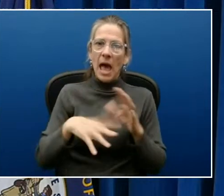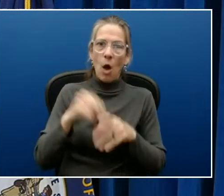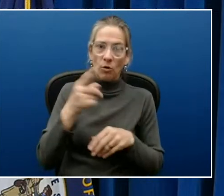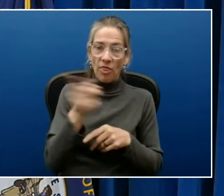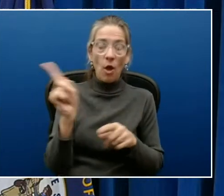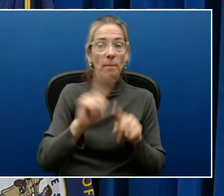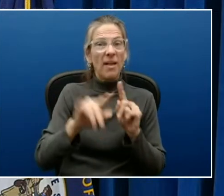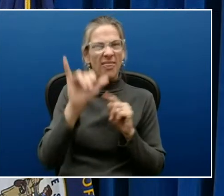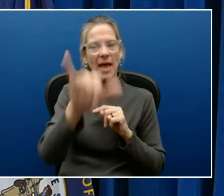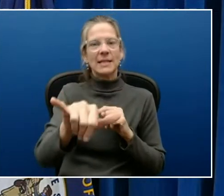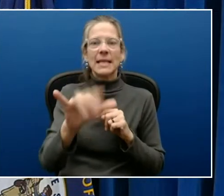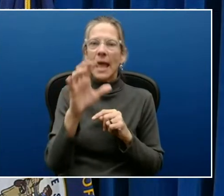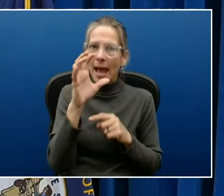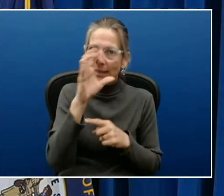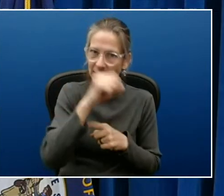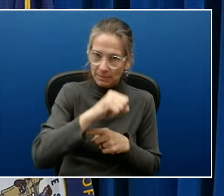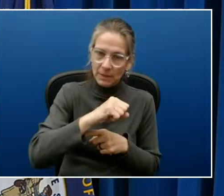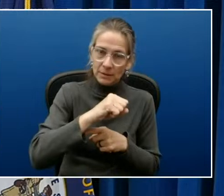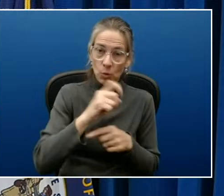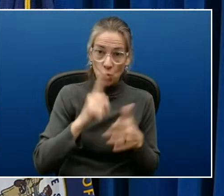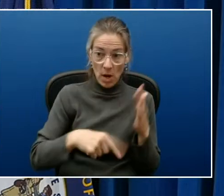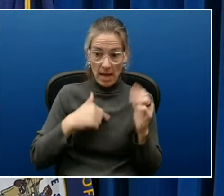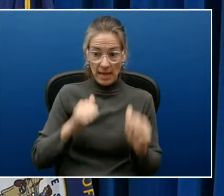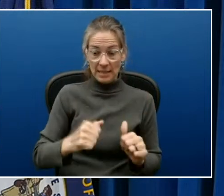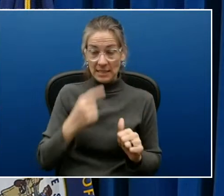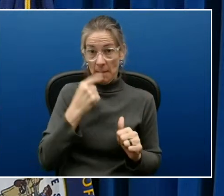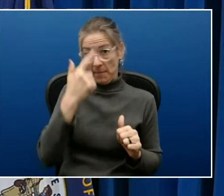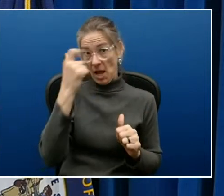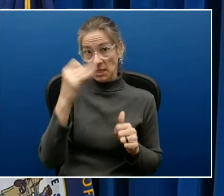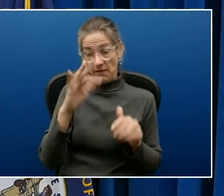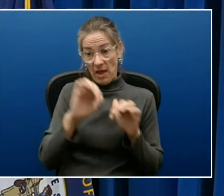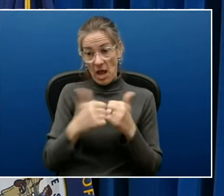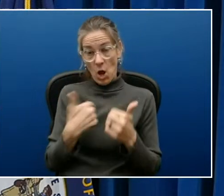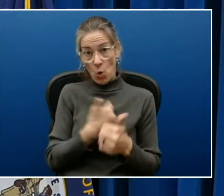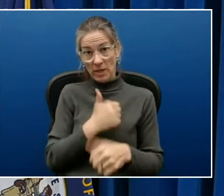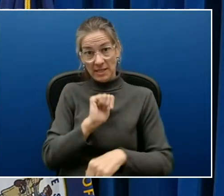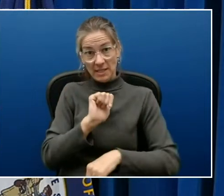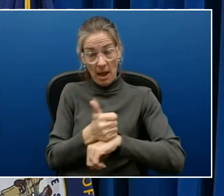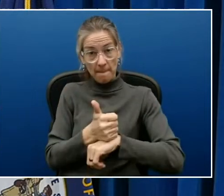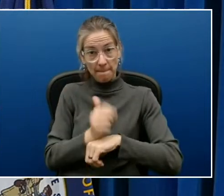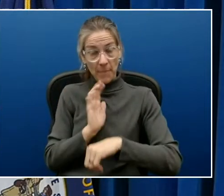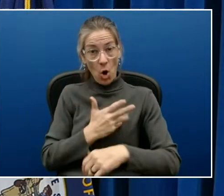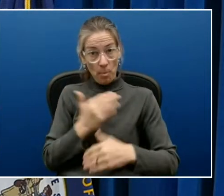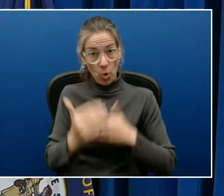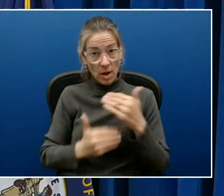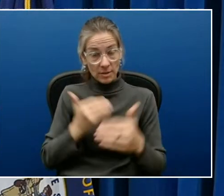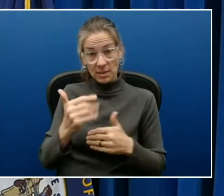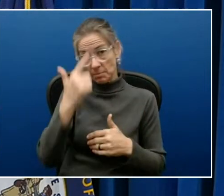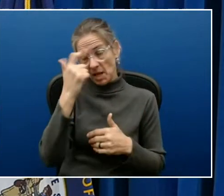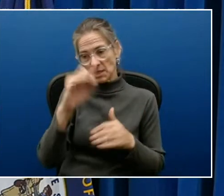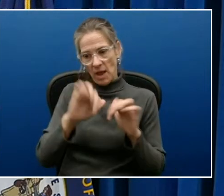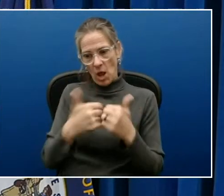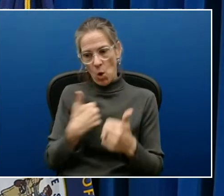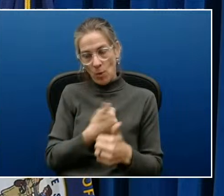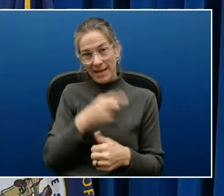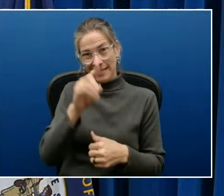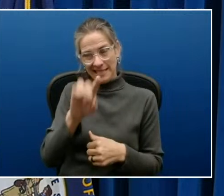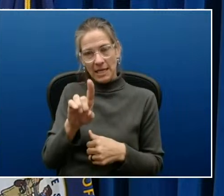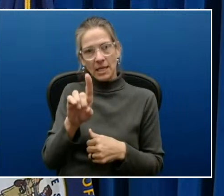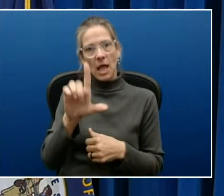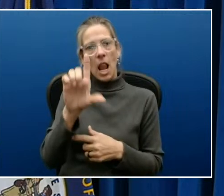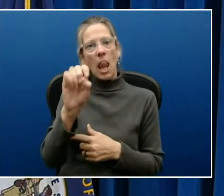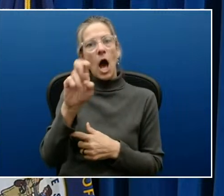an estimate. What I can say is because of the way we set up our process, because of the way we did our lottery, we're moving